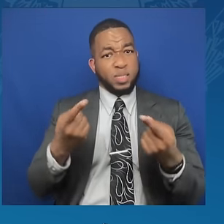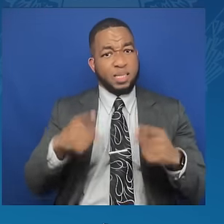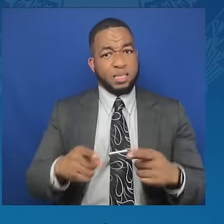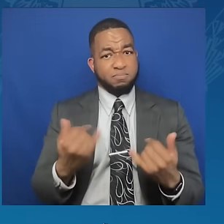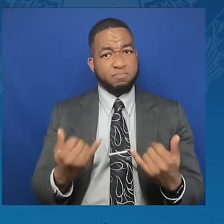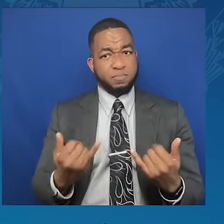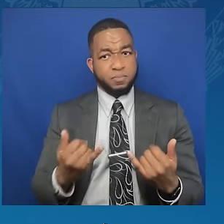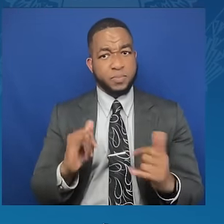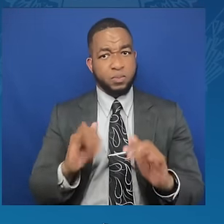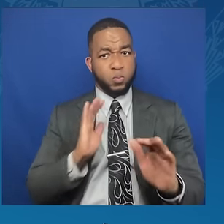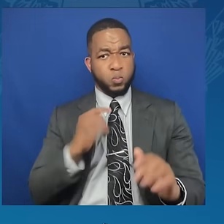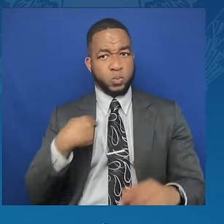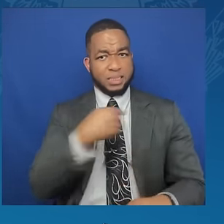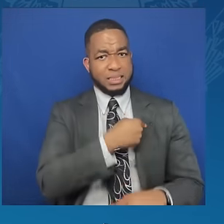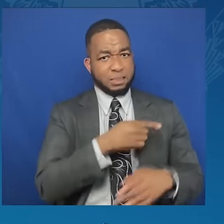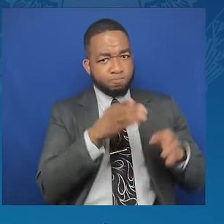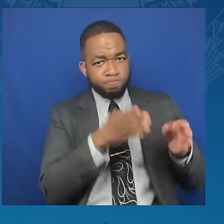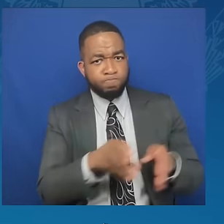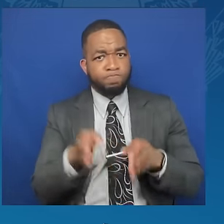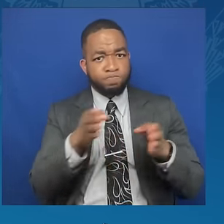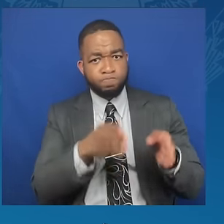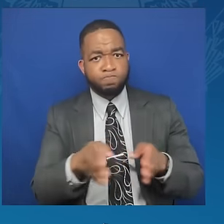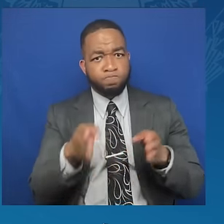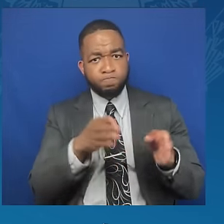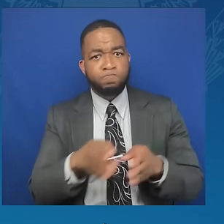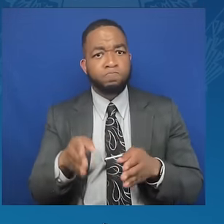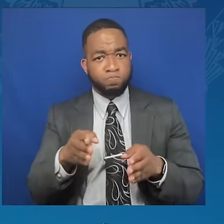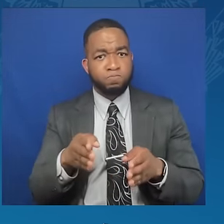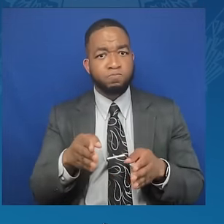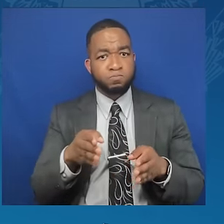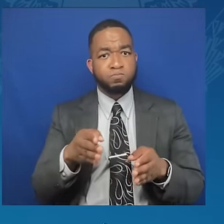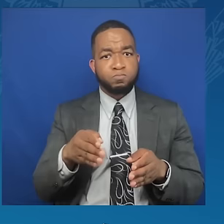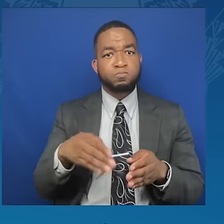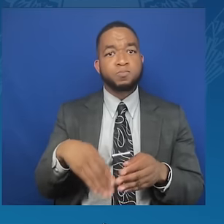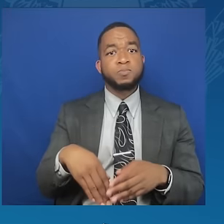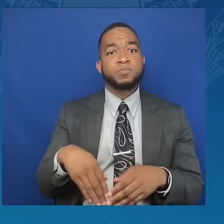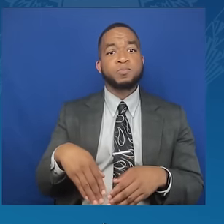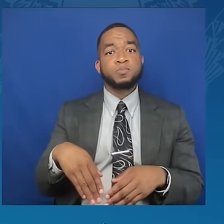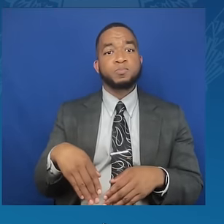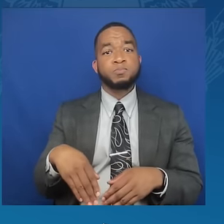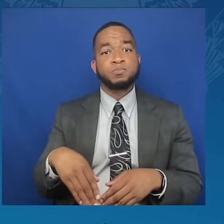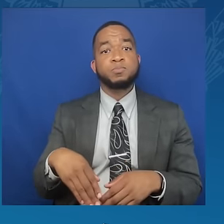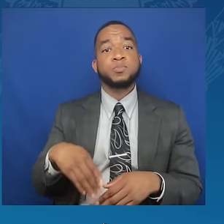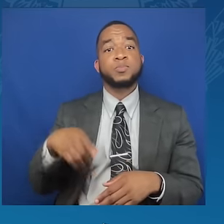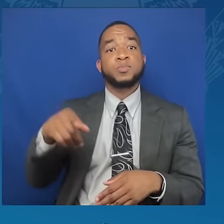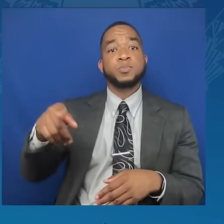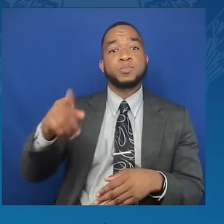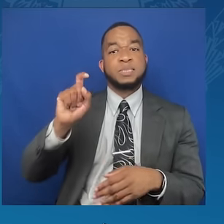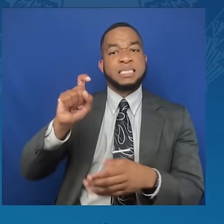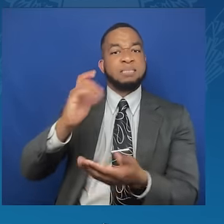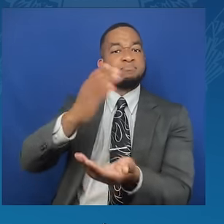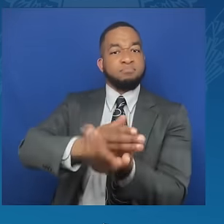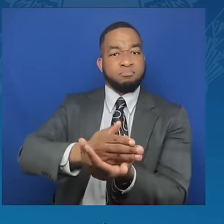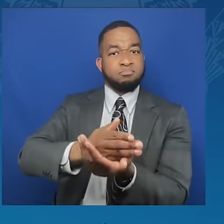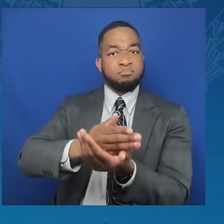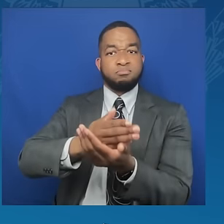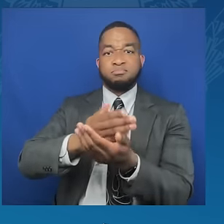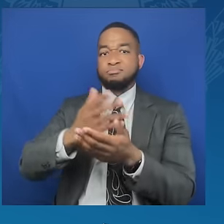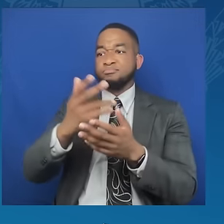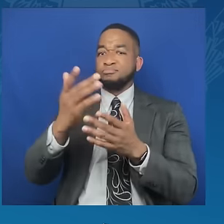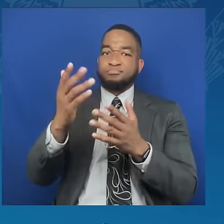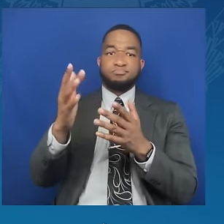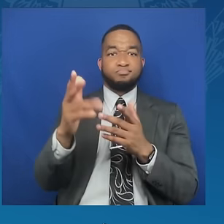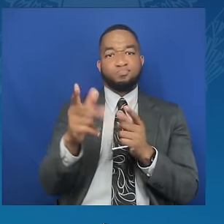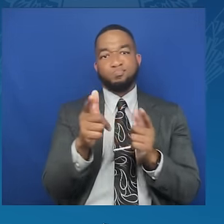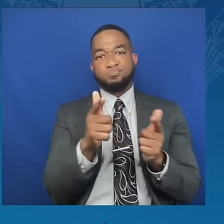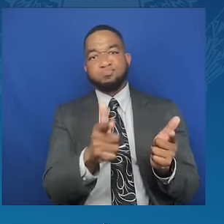will get the hostages out and get a significant amount of aid in. This would allow